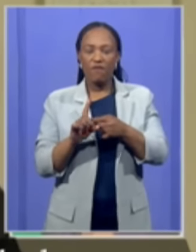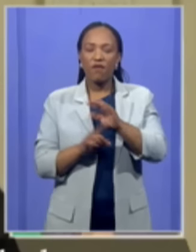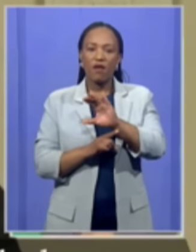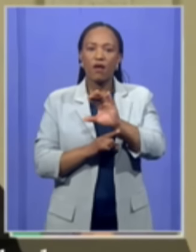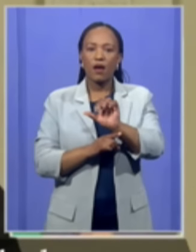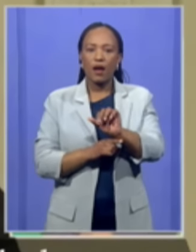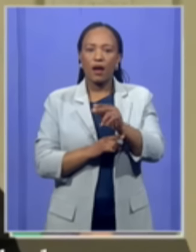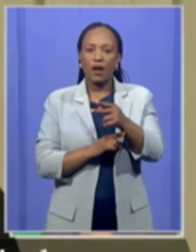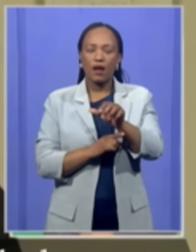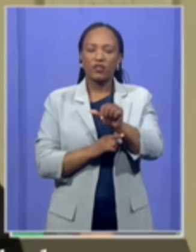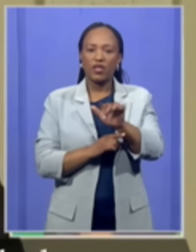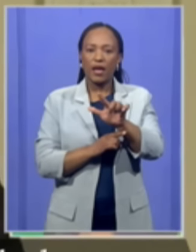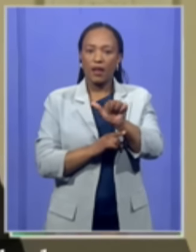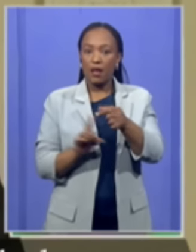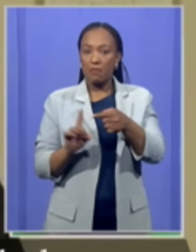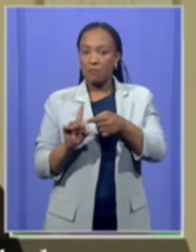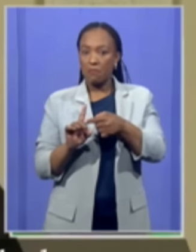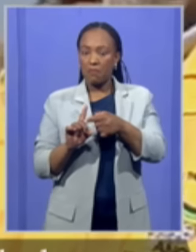acting Minister of Police.